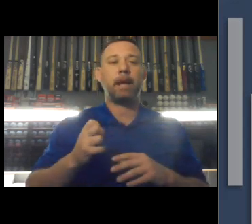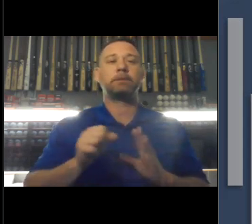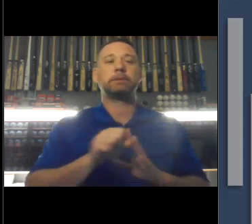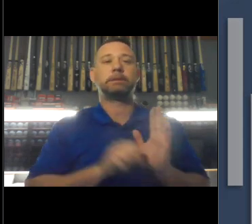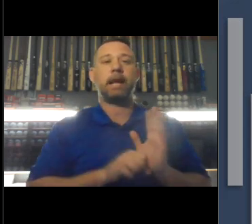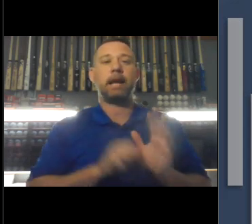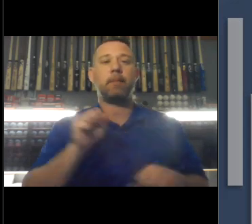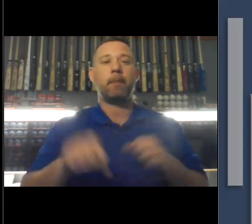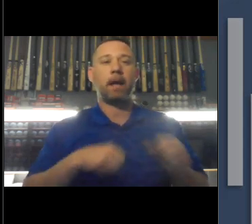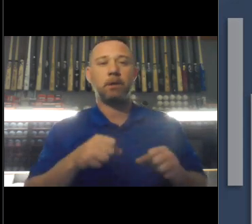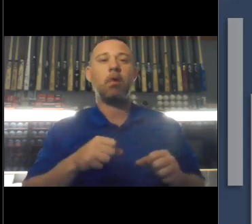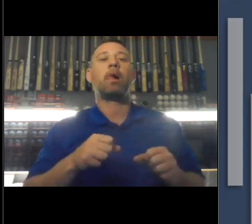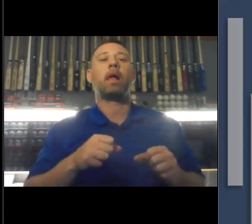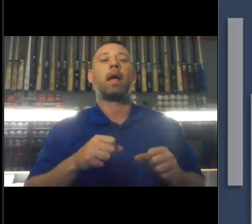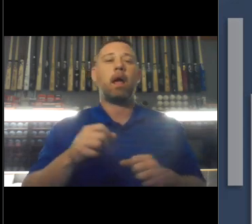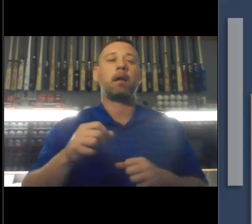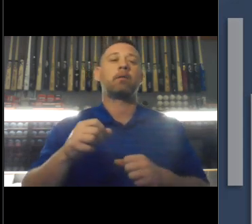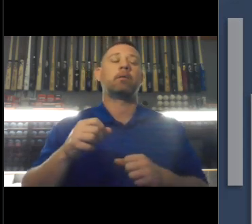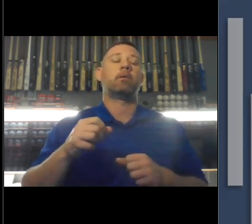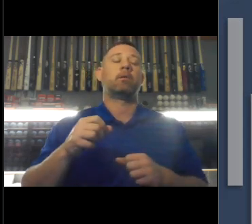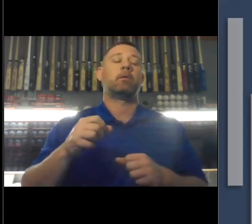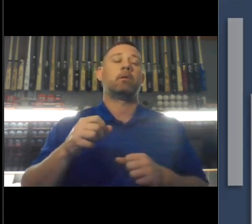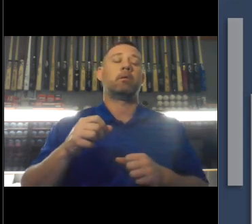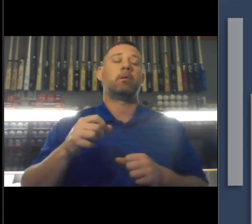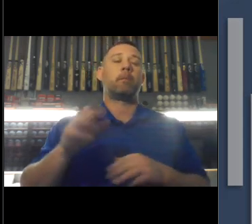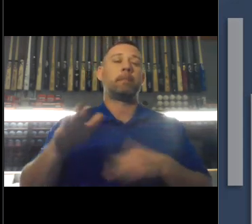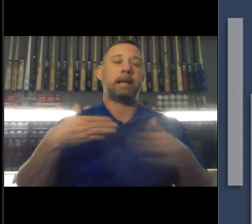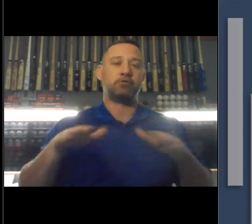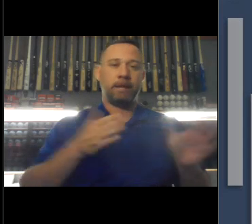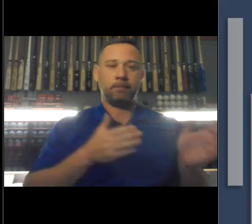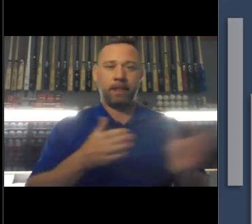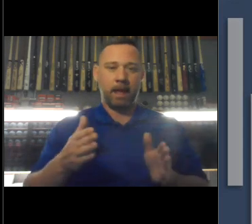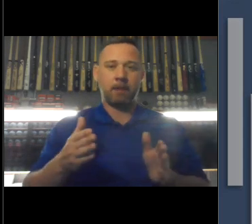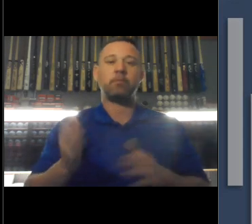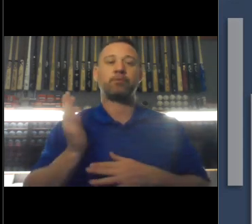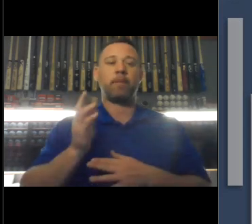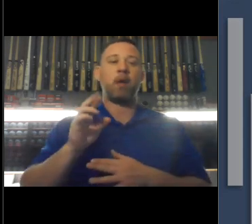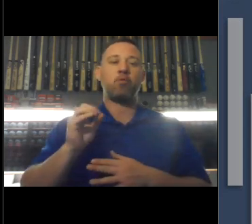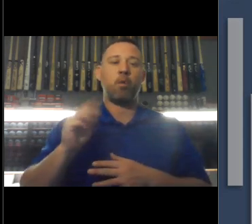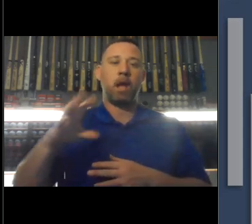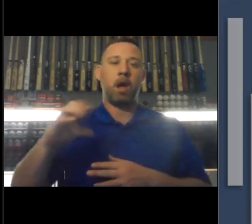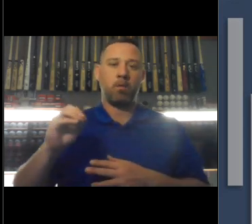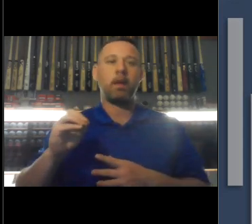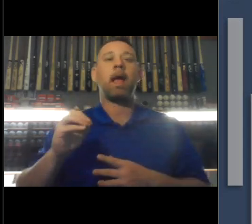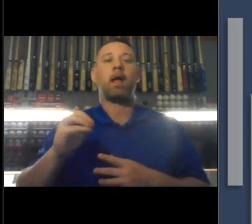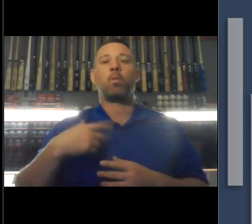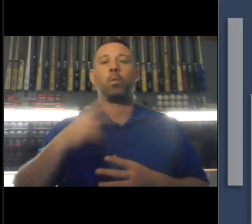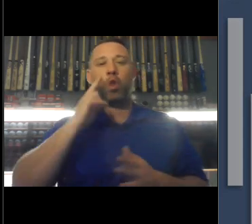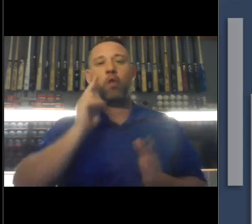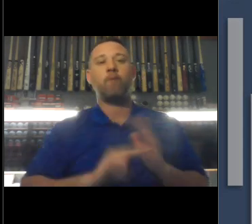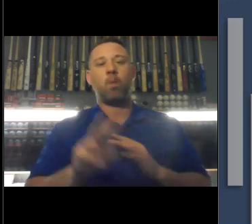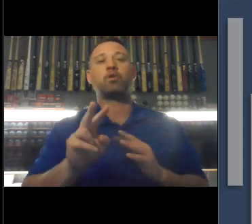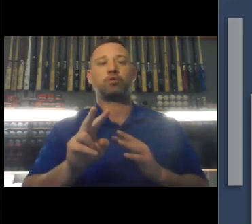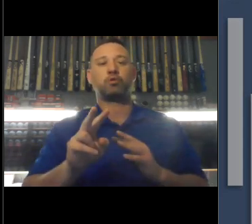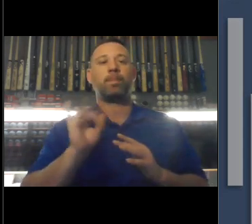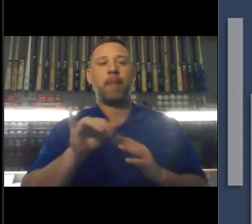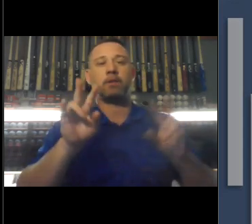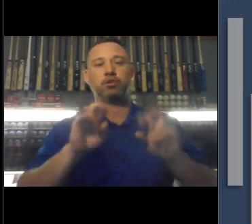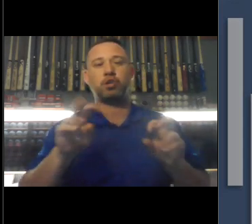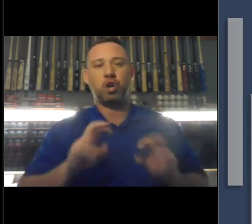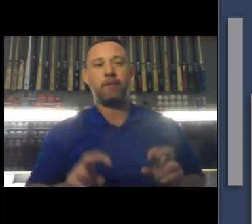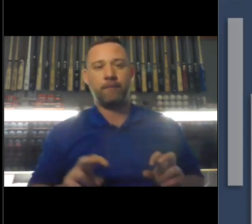and pedestrian plan progress, reported by Romeo Estrella, and we're looking forward to the survey that is going to be opening